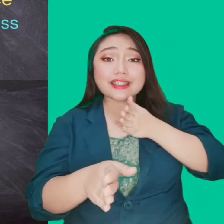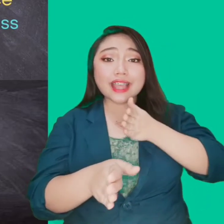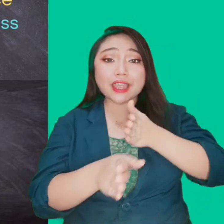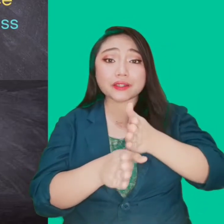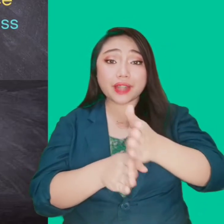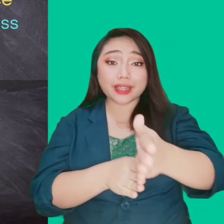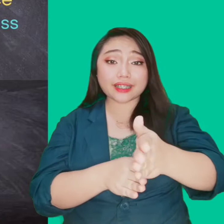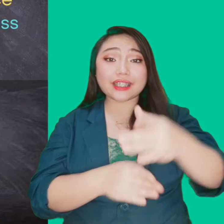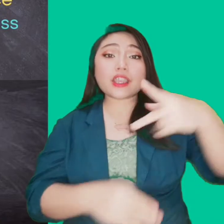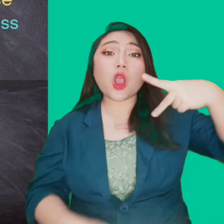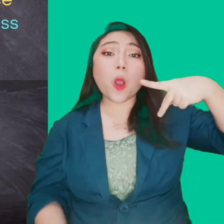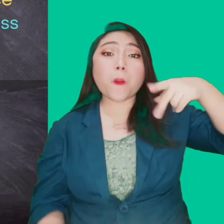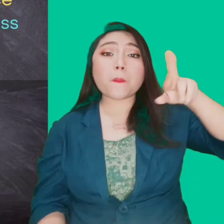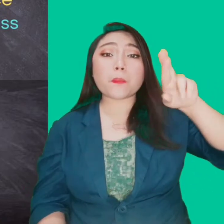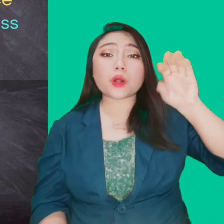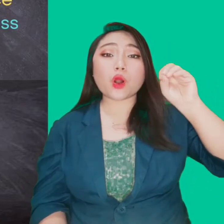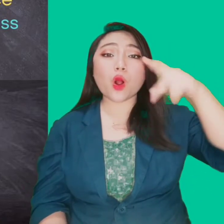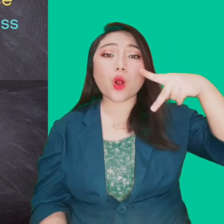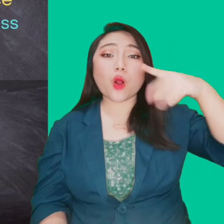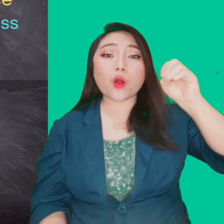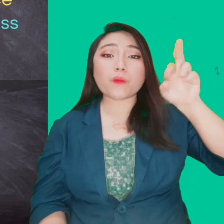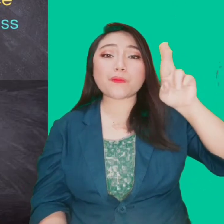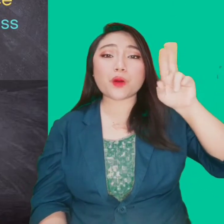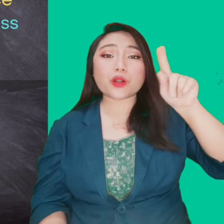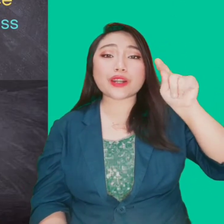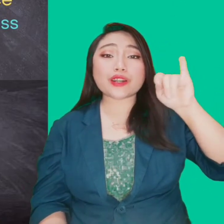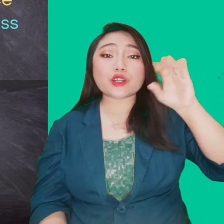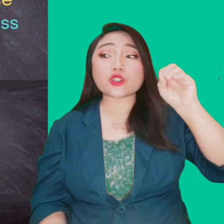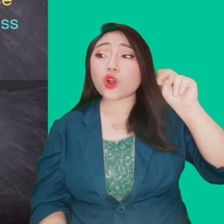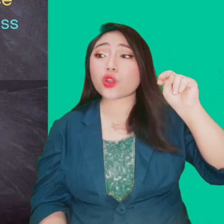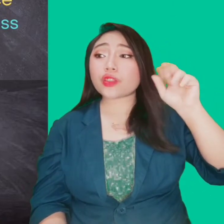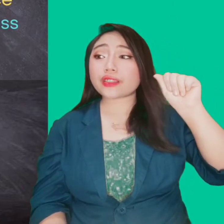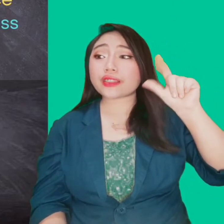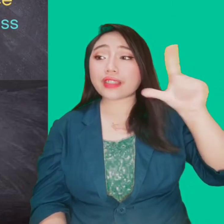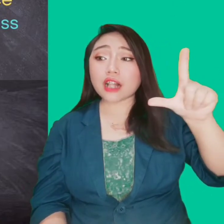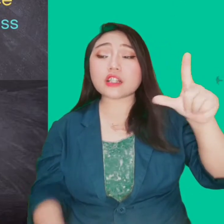is directly proportional